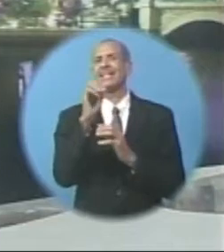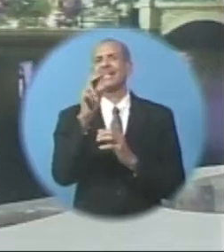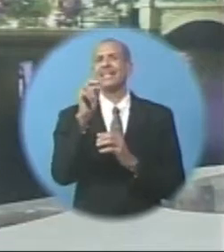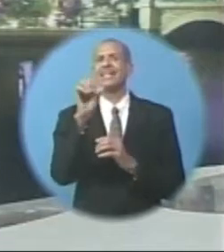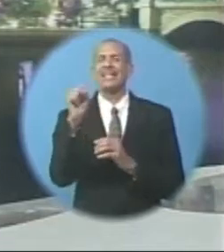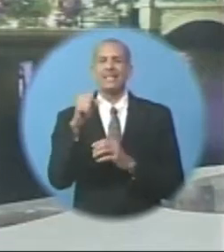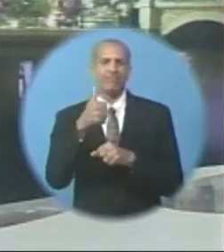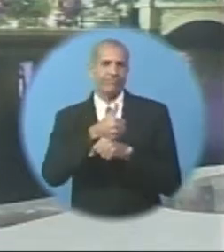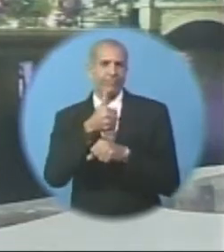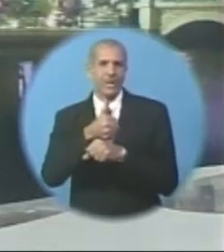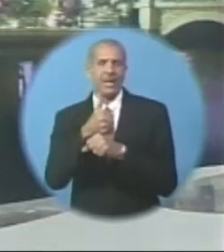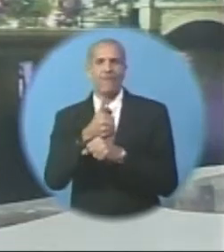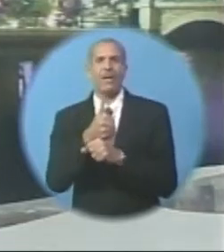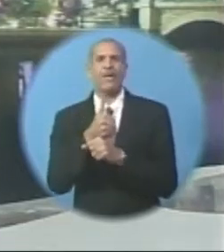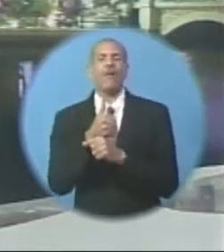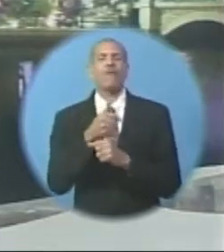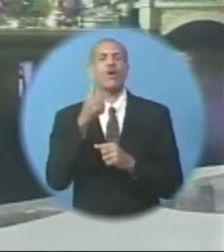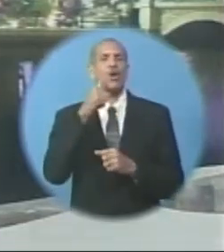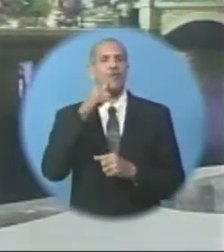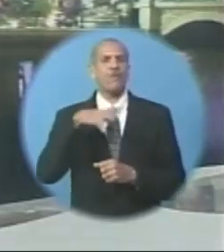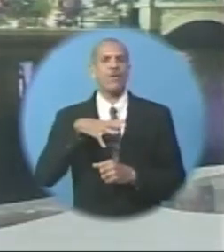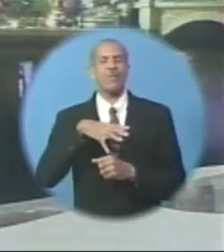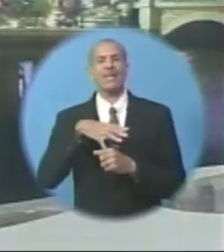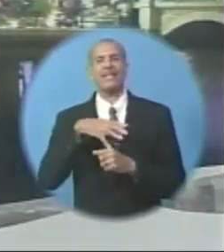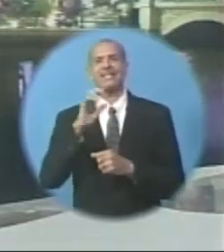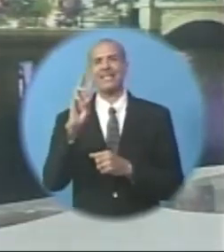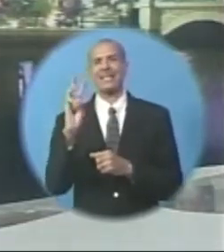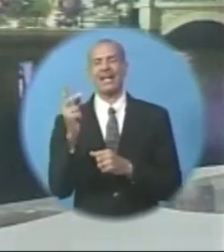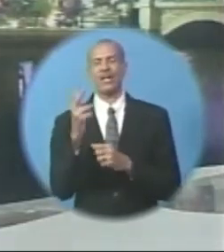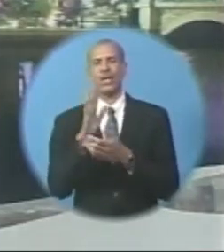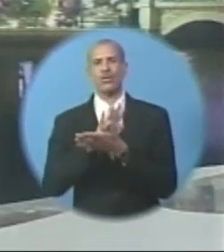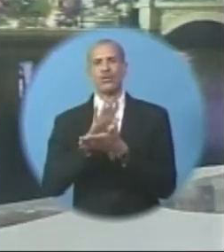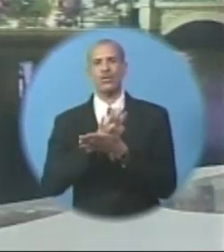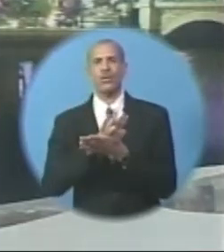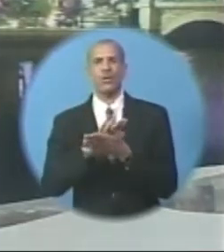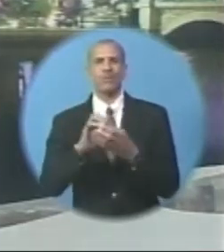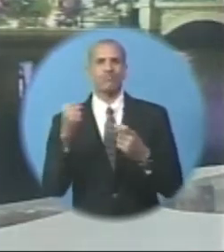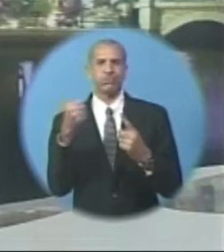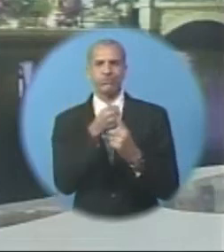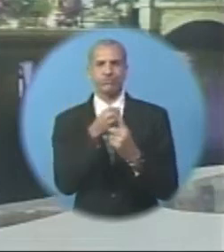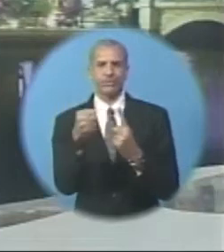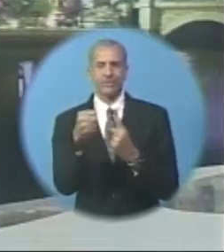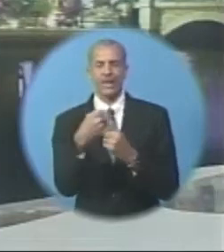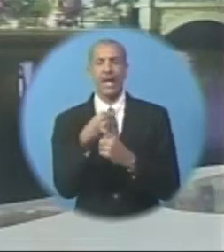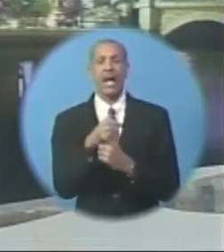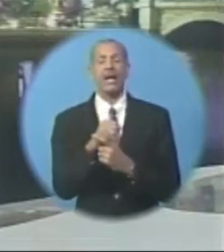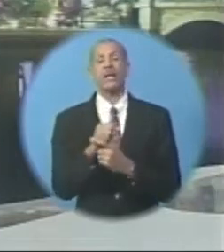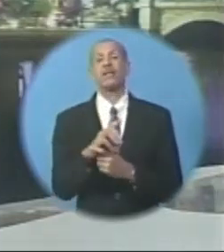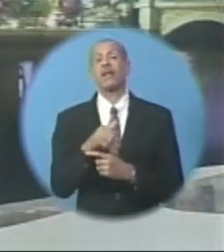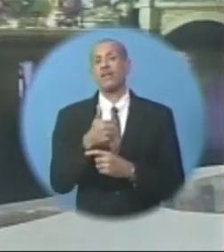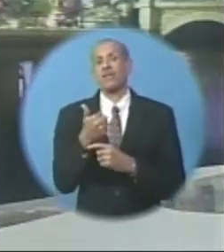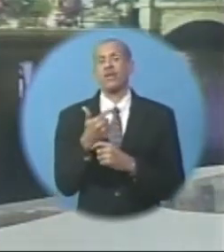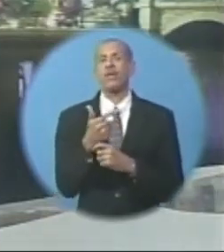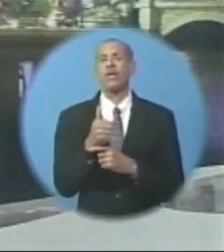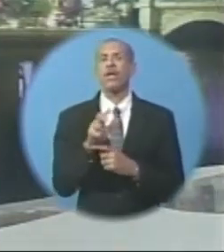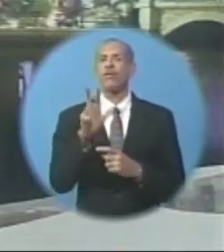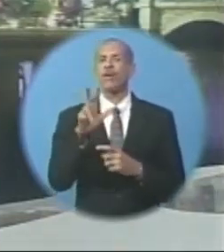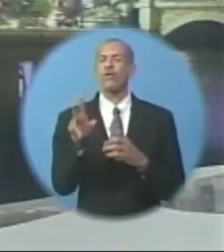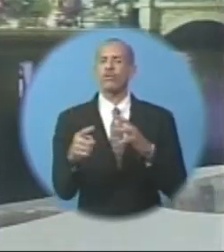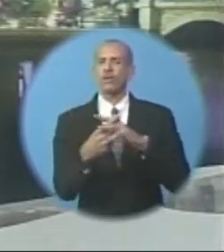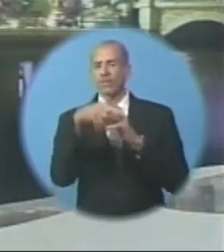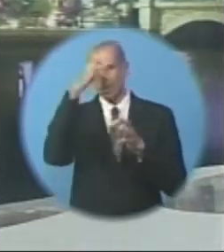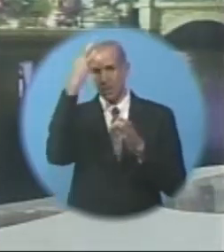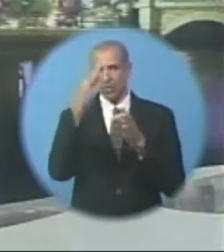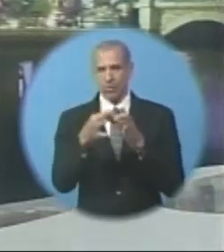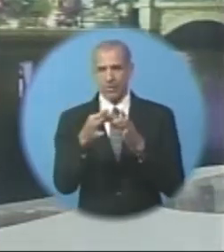the assault of a female secondary school student. Another was charged along with the three who appeared last week in the District D Magistrates